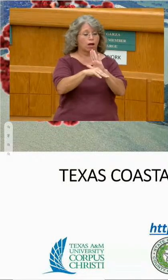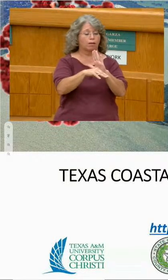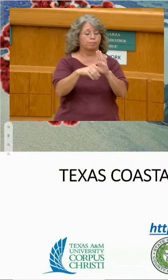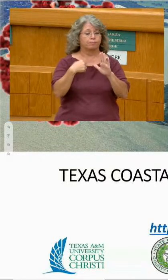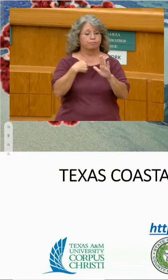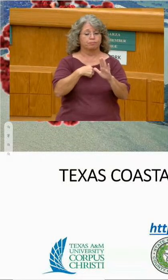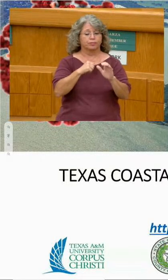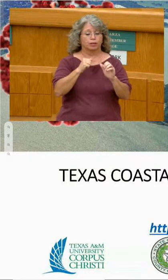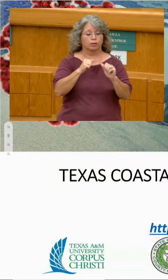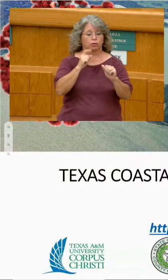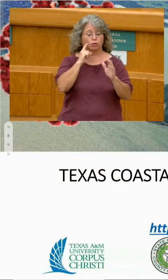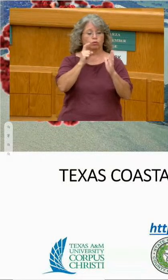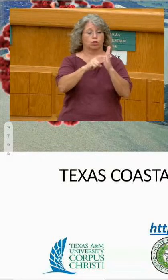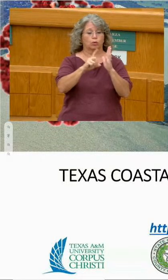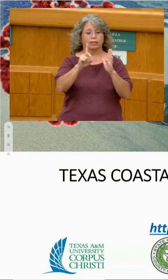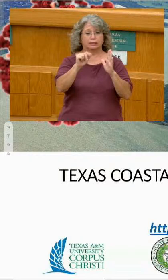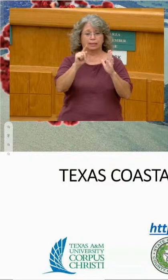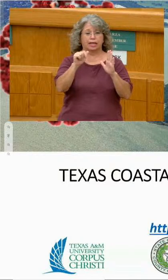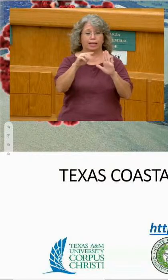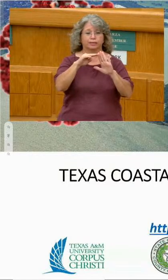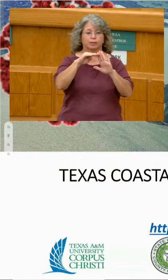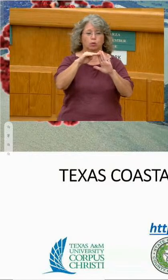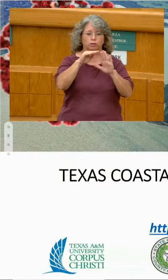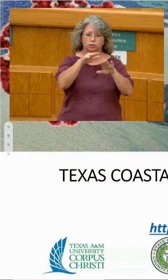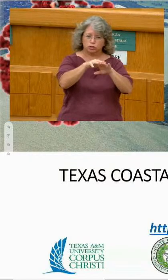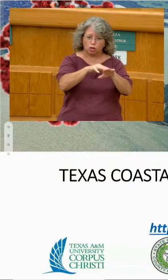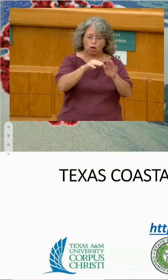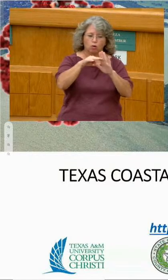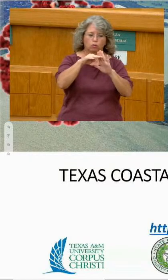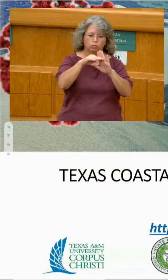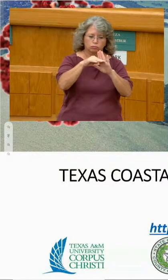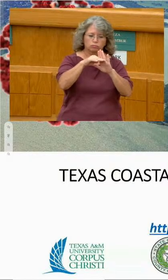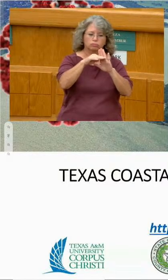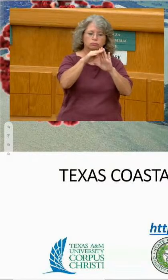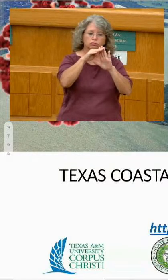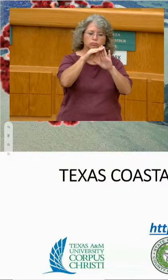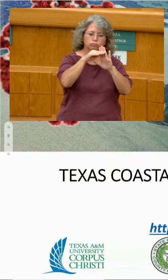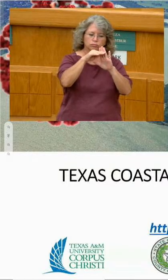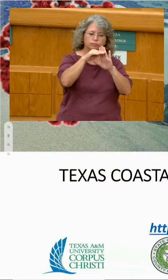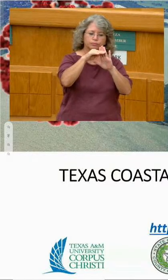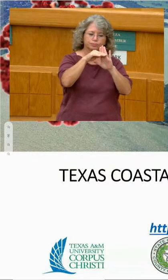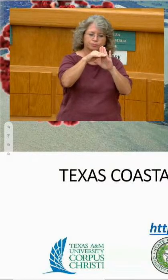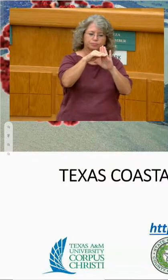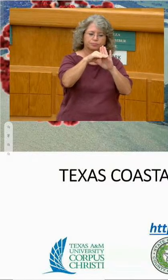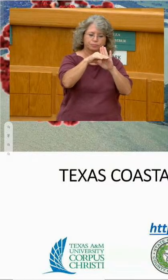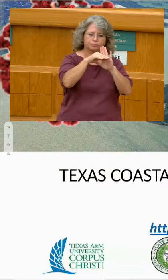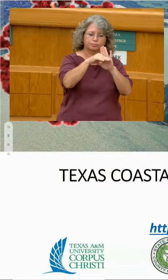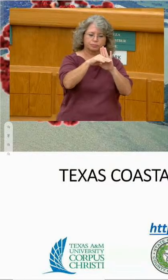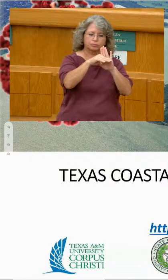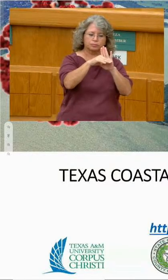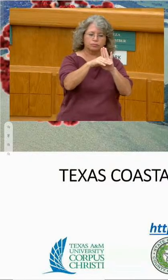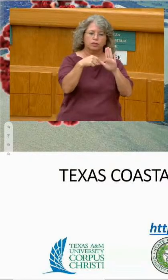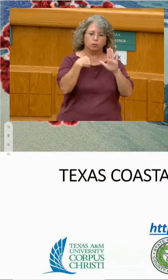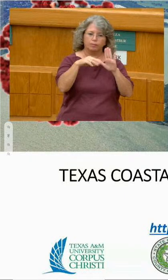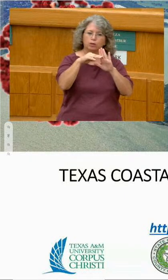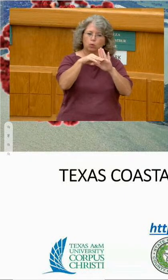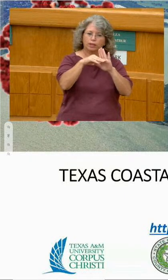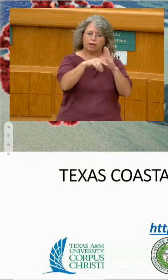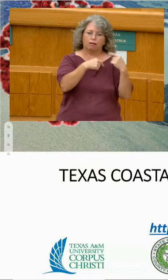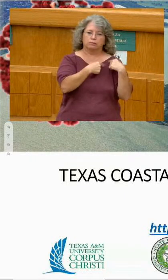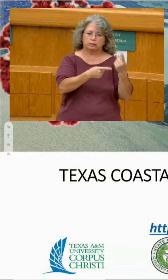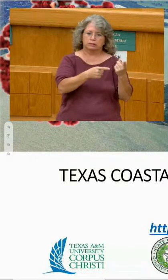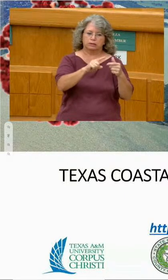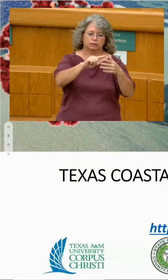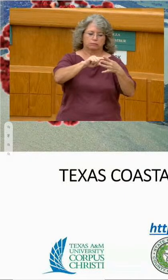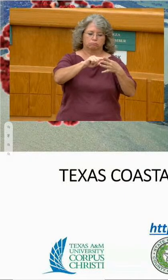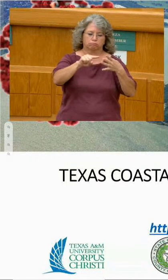going down very slowly. We've been going down since the beginning of August, and